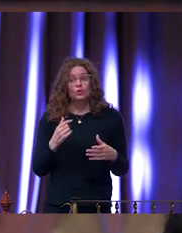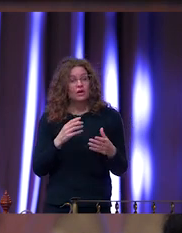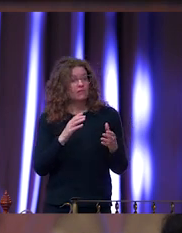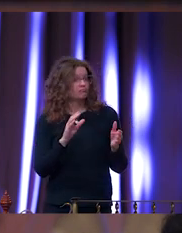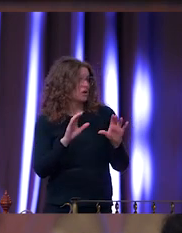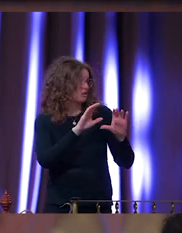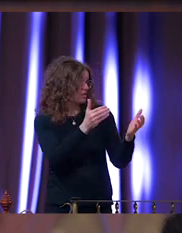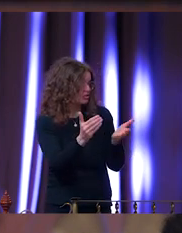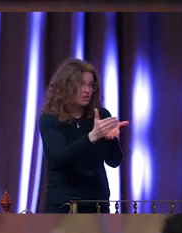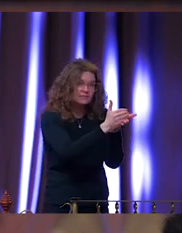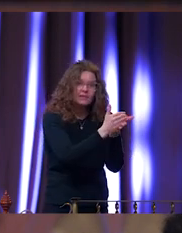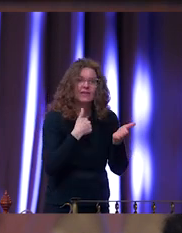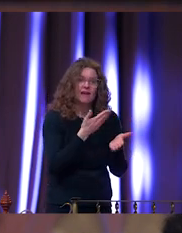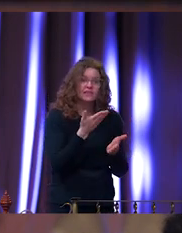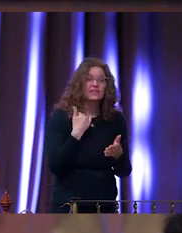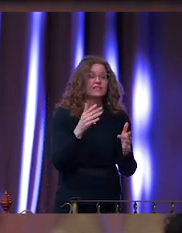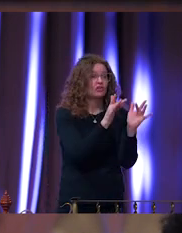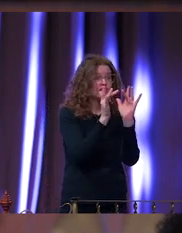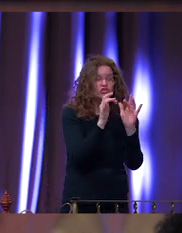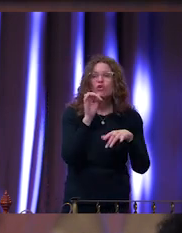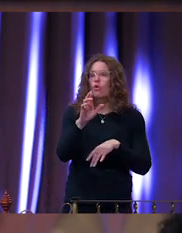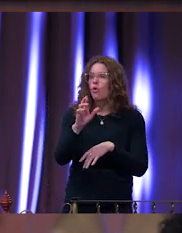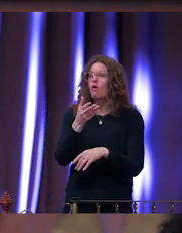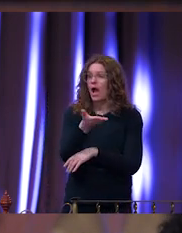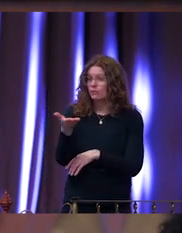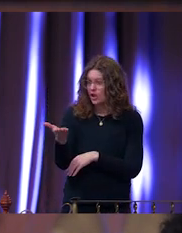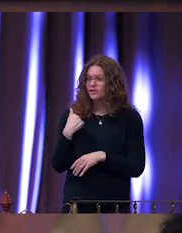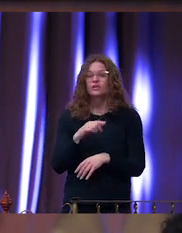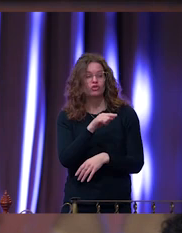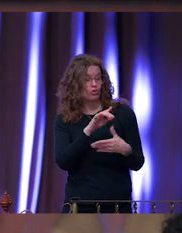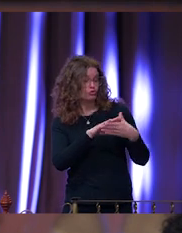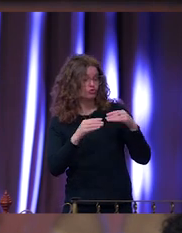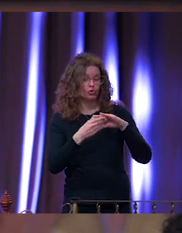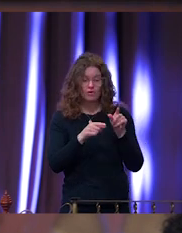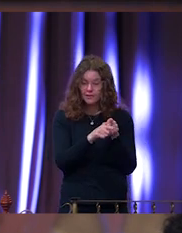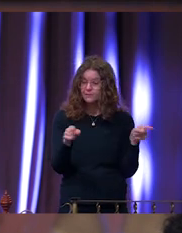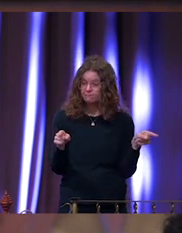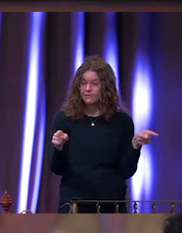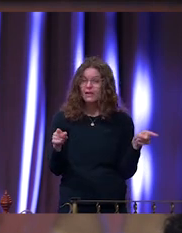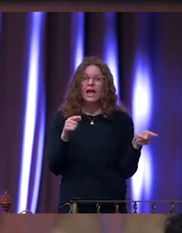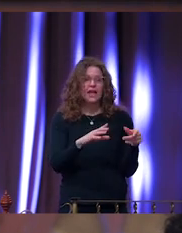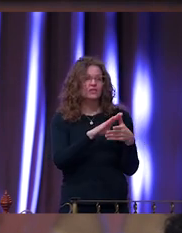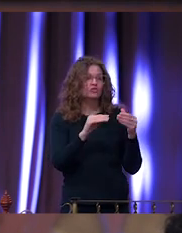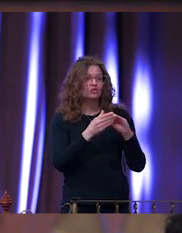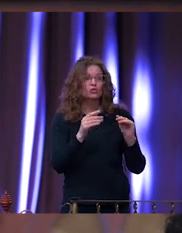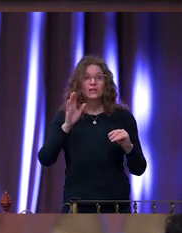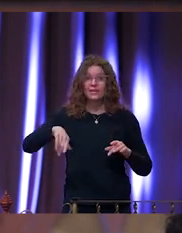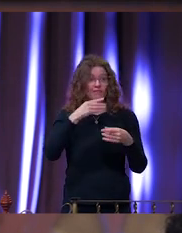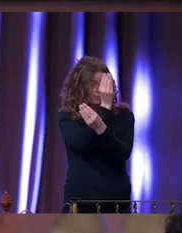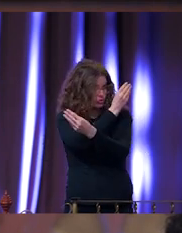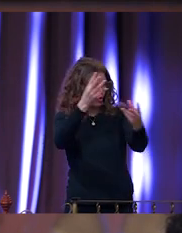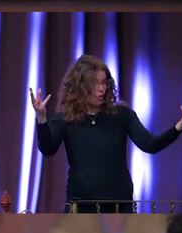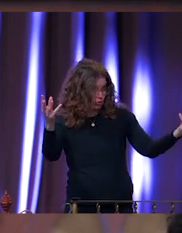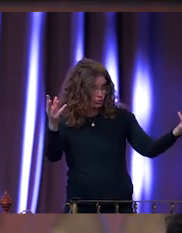they're digital or they're objects, but we're interested in the stories those things tell, and it's stories that either have not been told, have